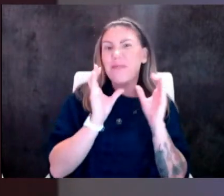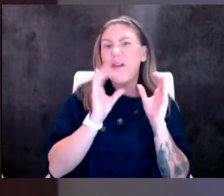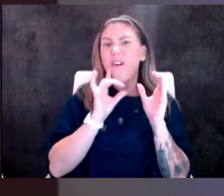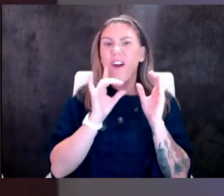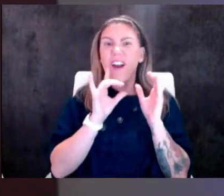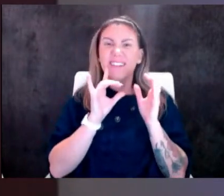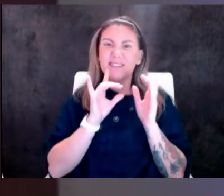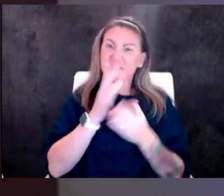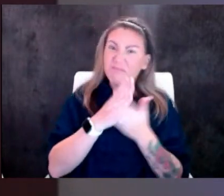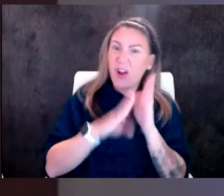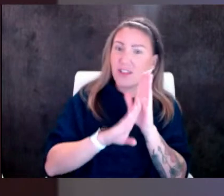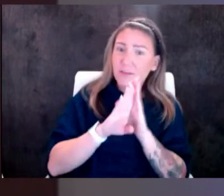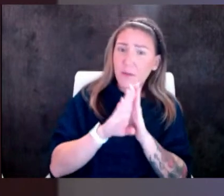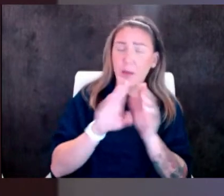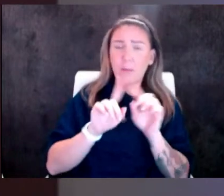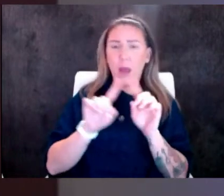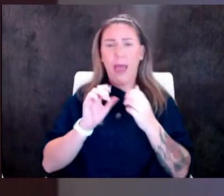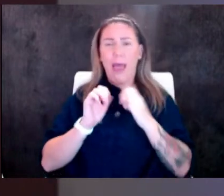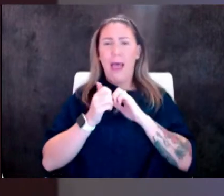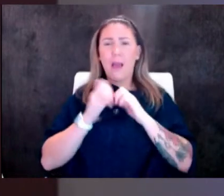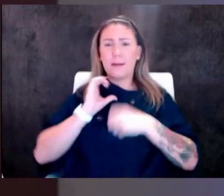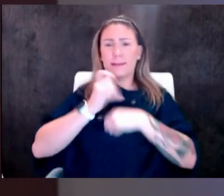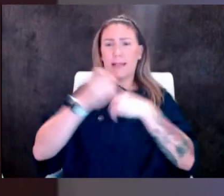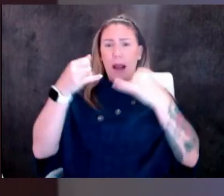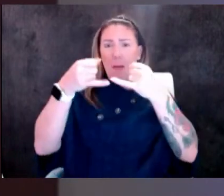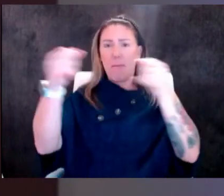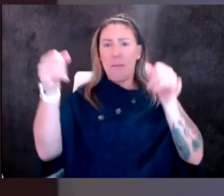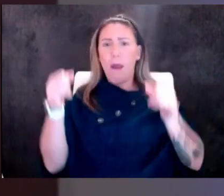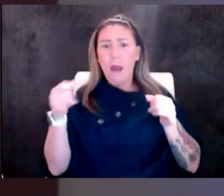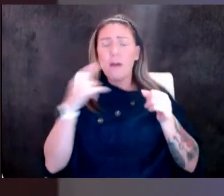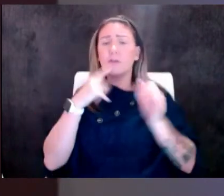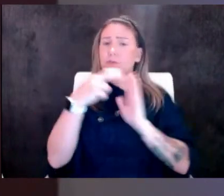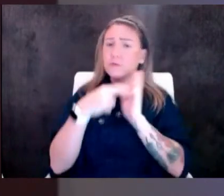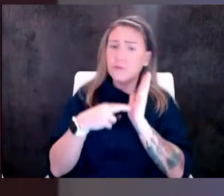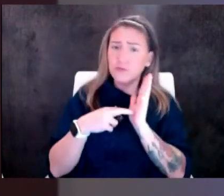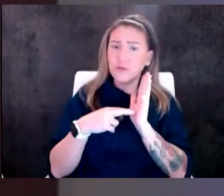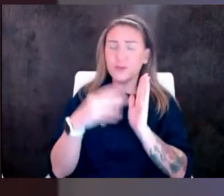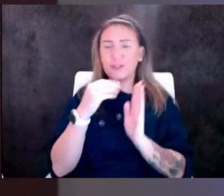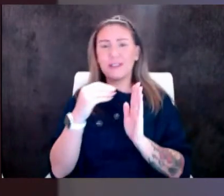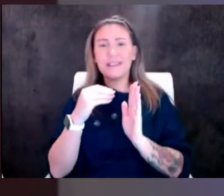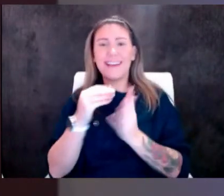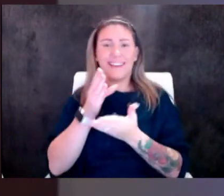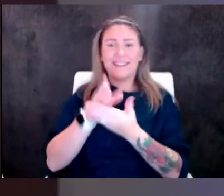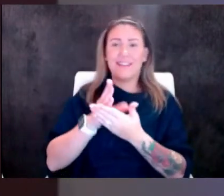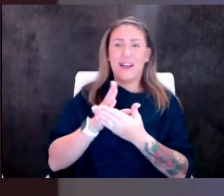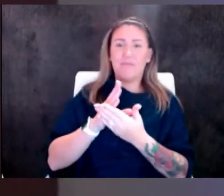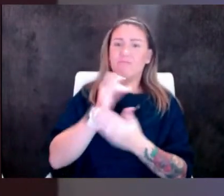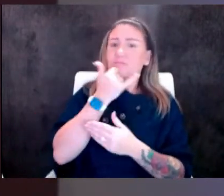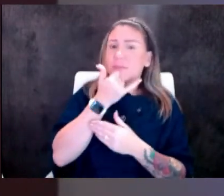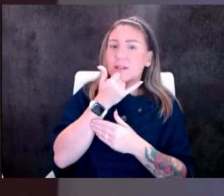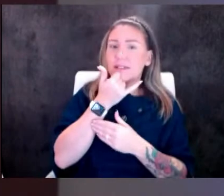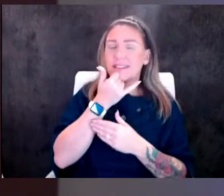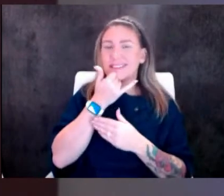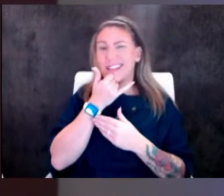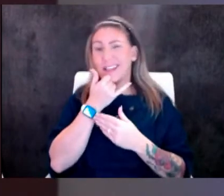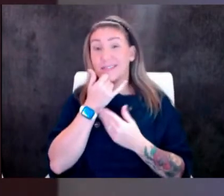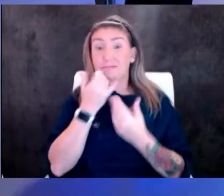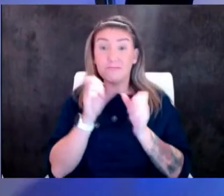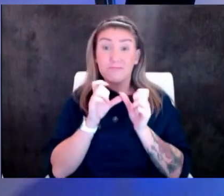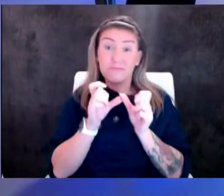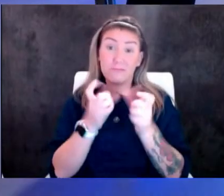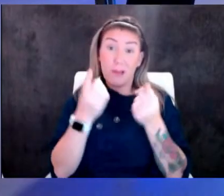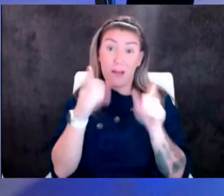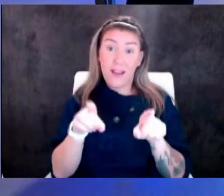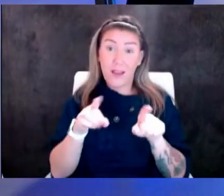safe for them to do that, but cut into those accidents that continue to happen? Listen, I remember my